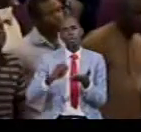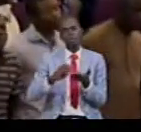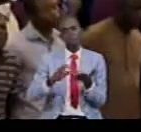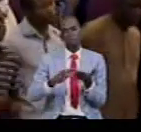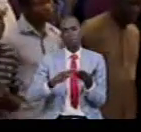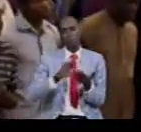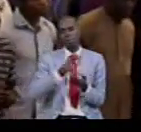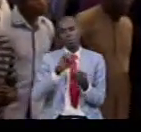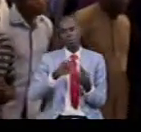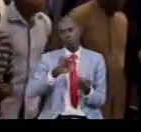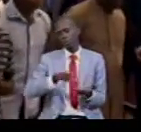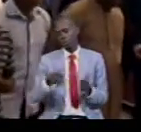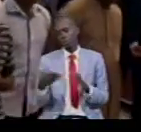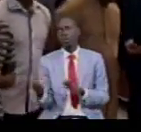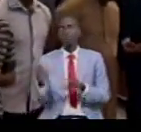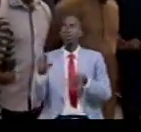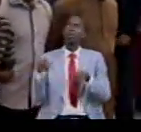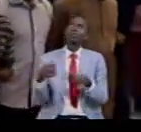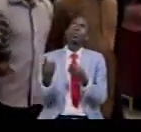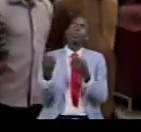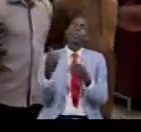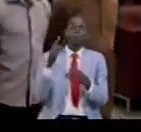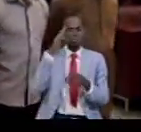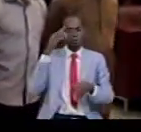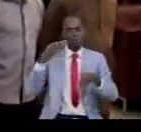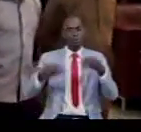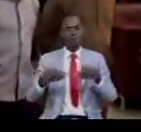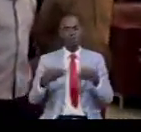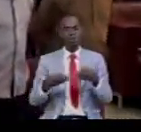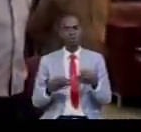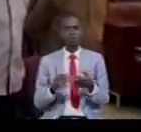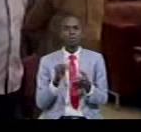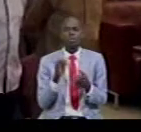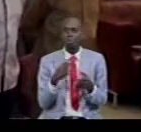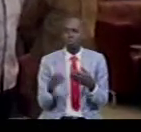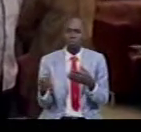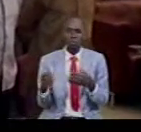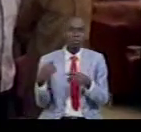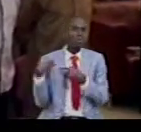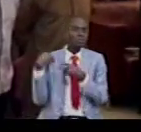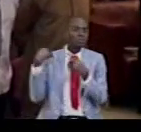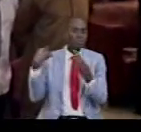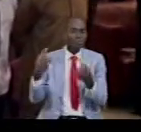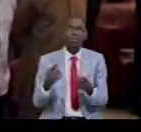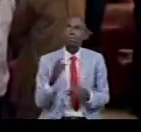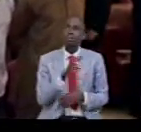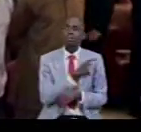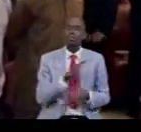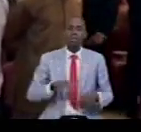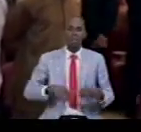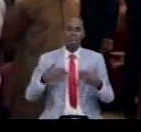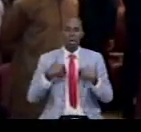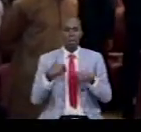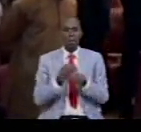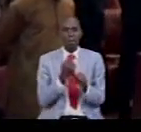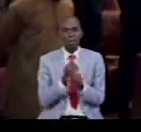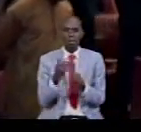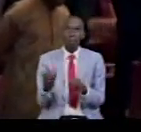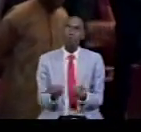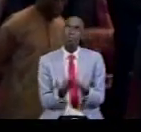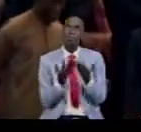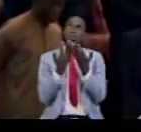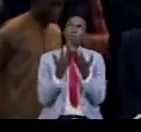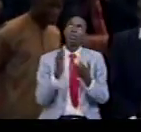remain unsaved, despite his sacrifice, despite all that he has done, despite his broken body, despite his